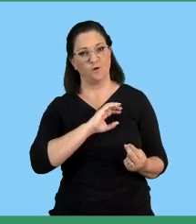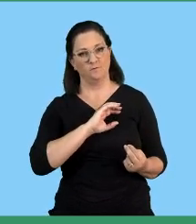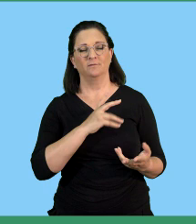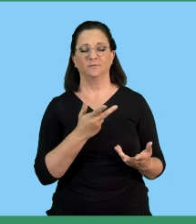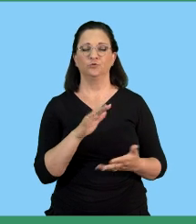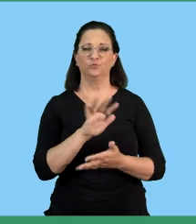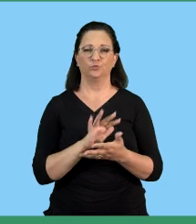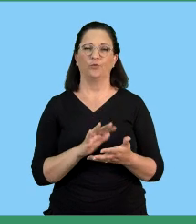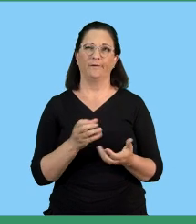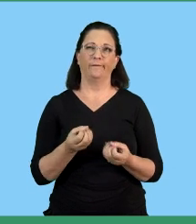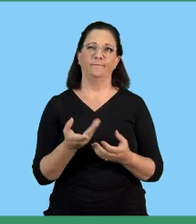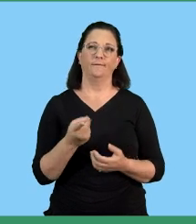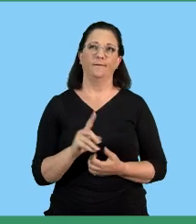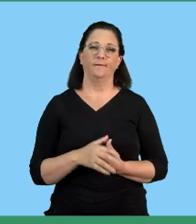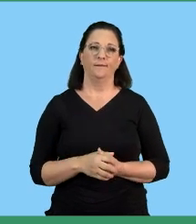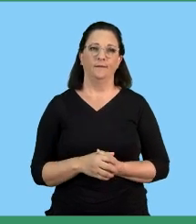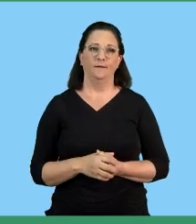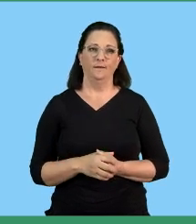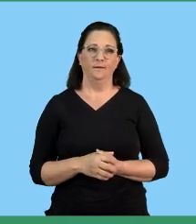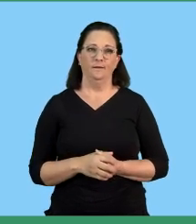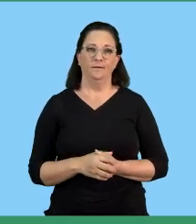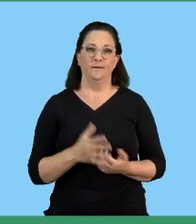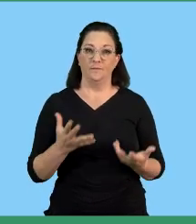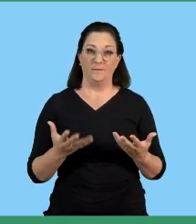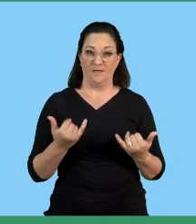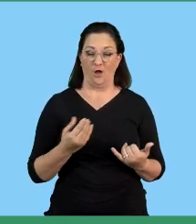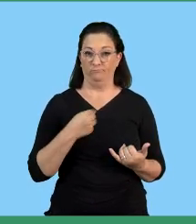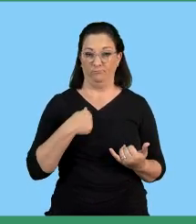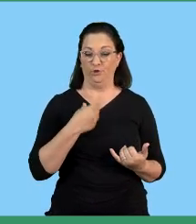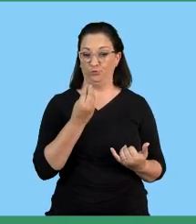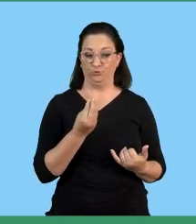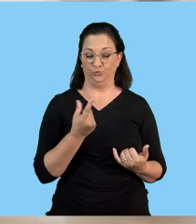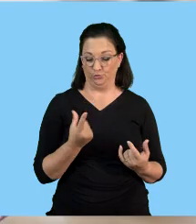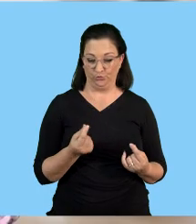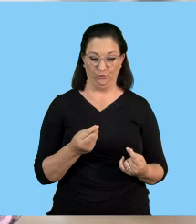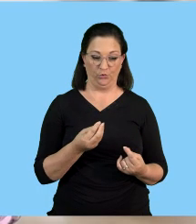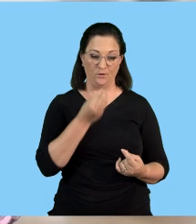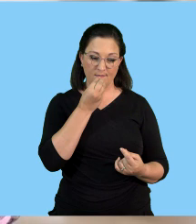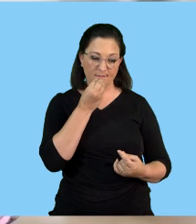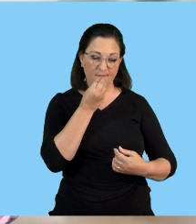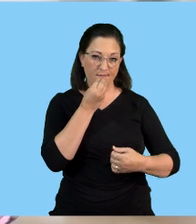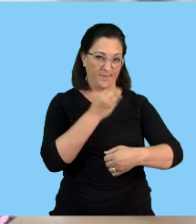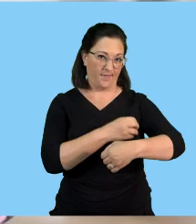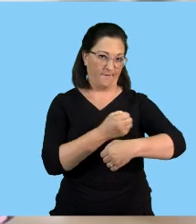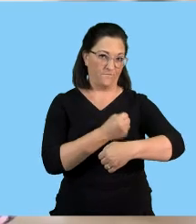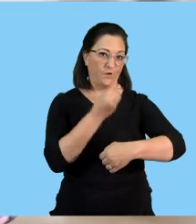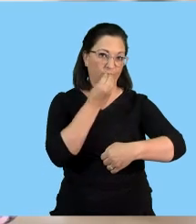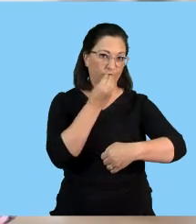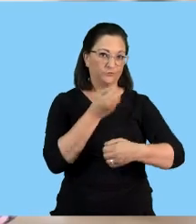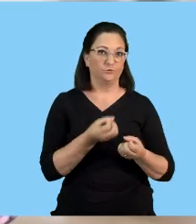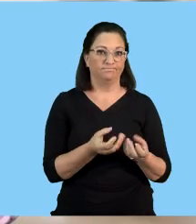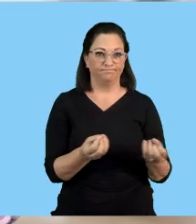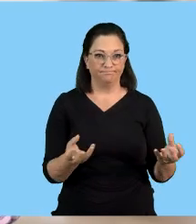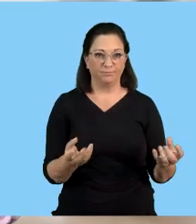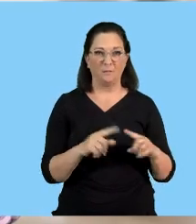going to give you a scenario here. Let's say this is Maboe Catering Company. In Maboe Catering Company, what we do, we are